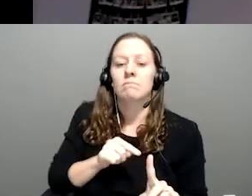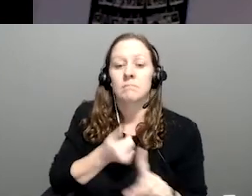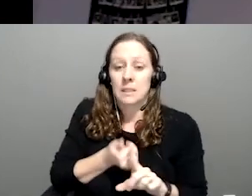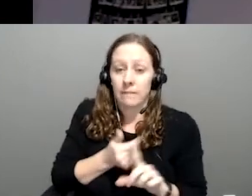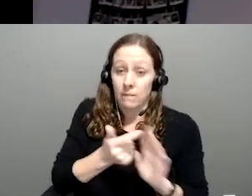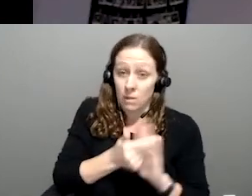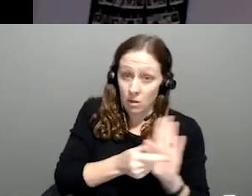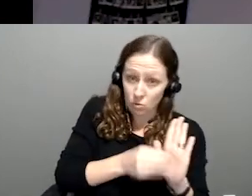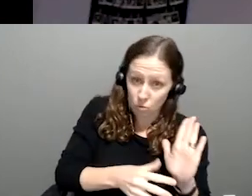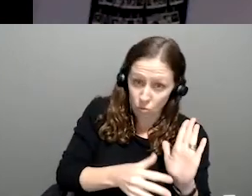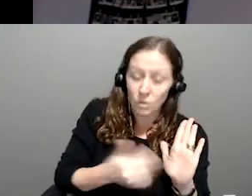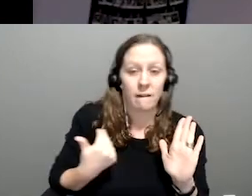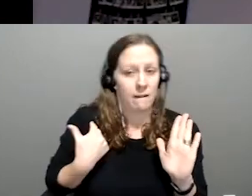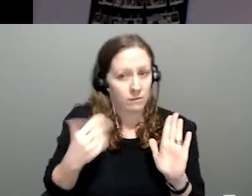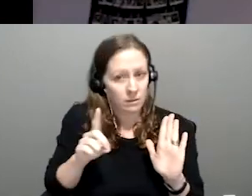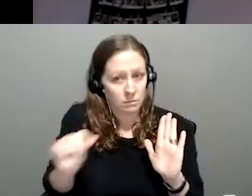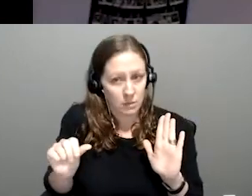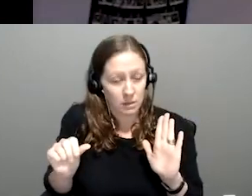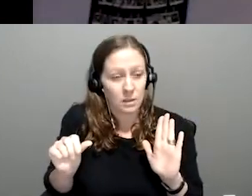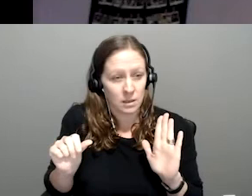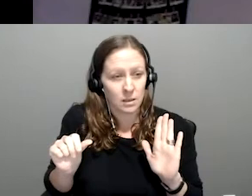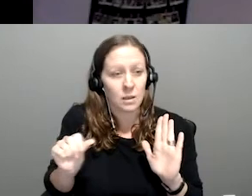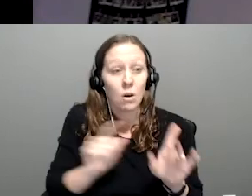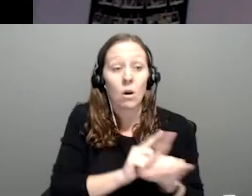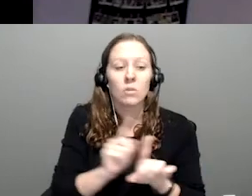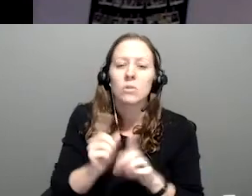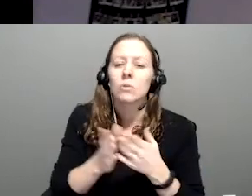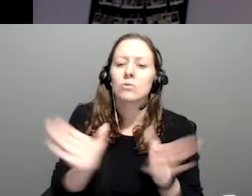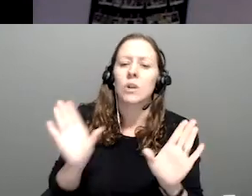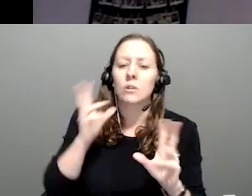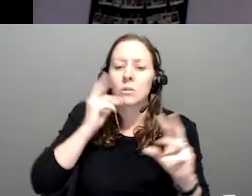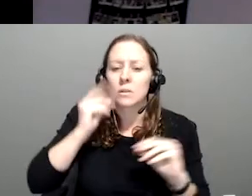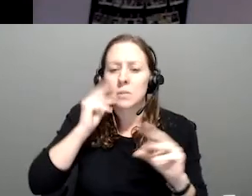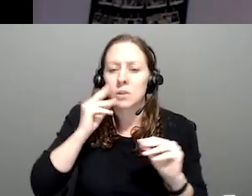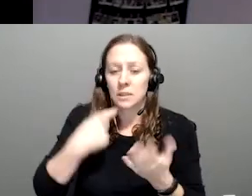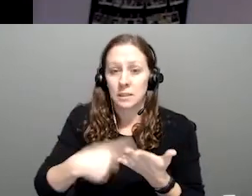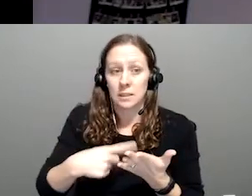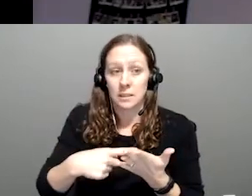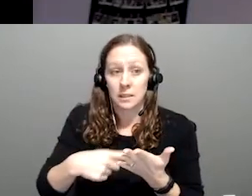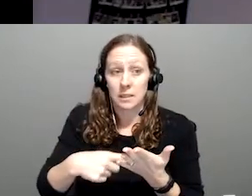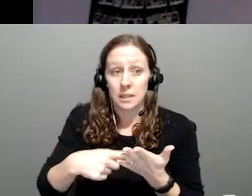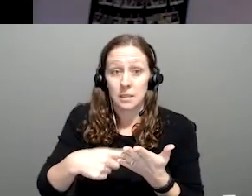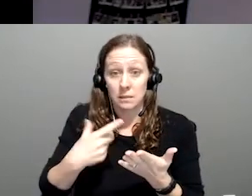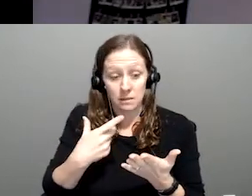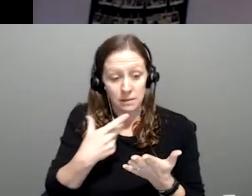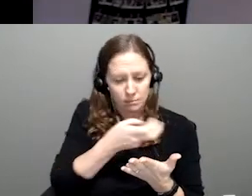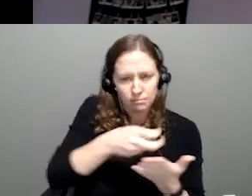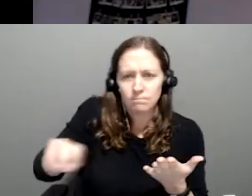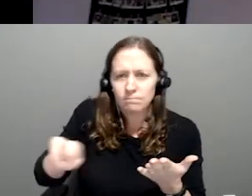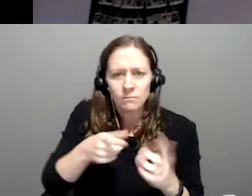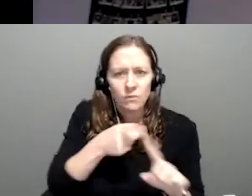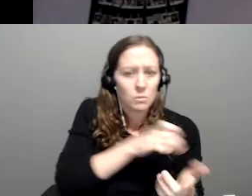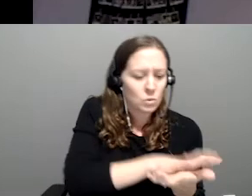disability, but also the general experience of attempting to find work and transition into a career as a student with a disability. Roxana?